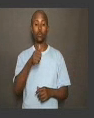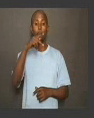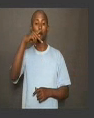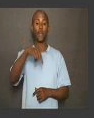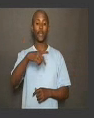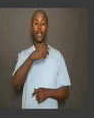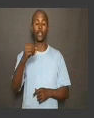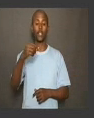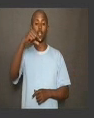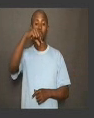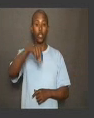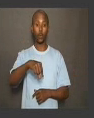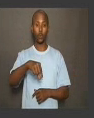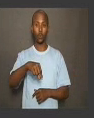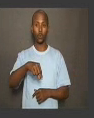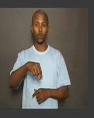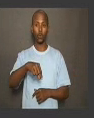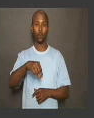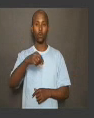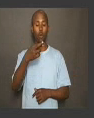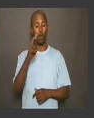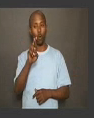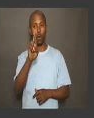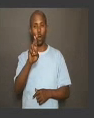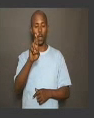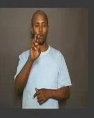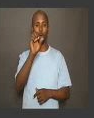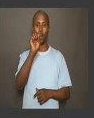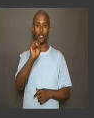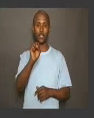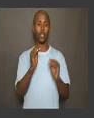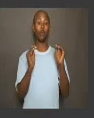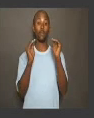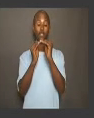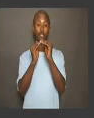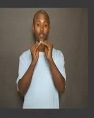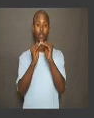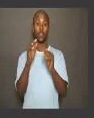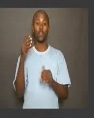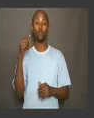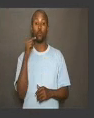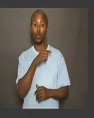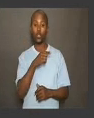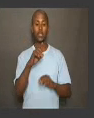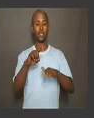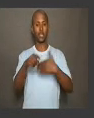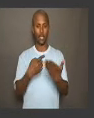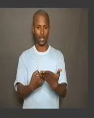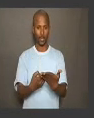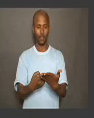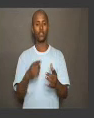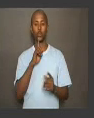and Q implies R or S, is equivalent to the statement, if false, then